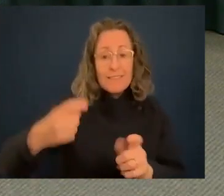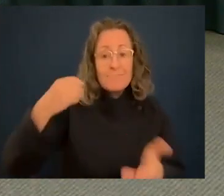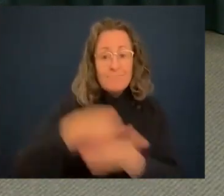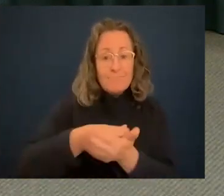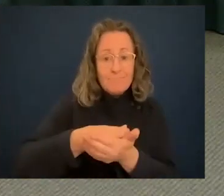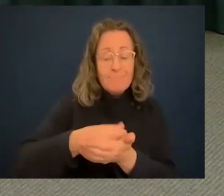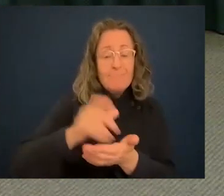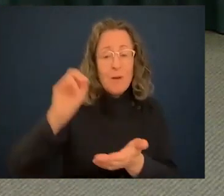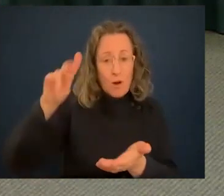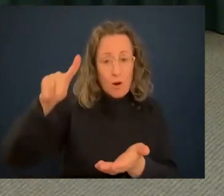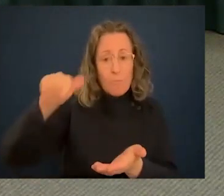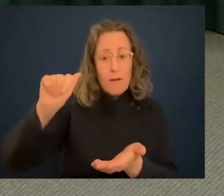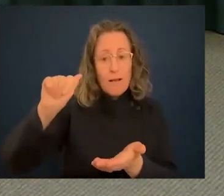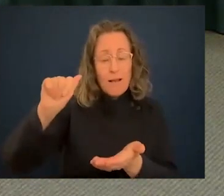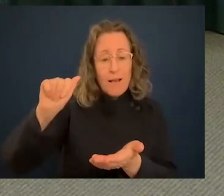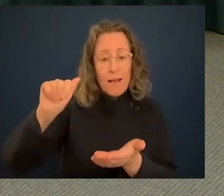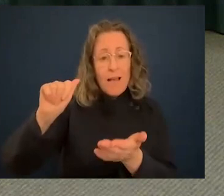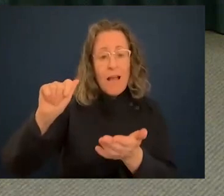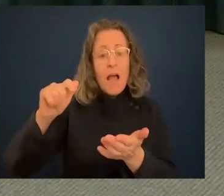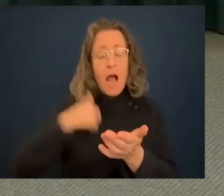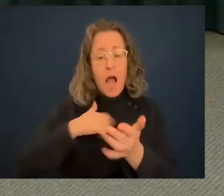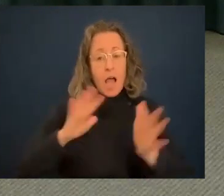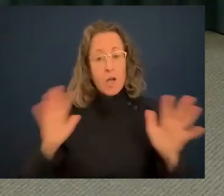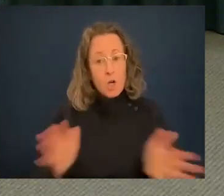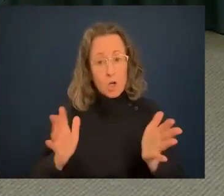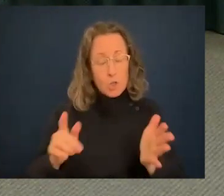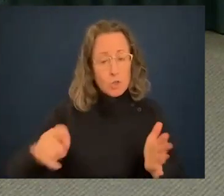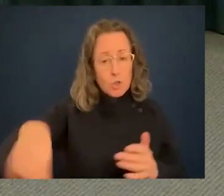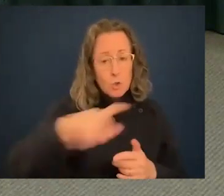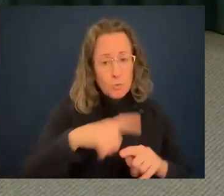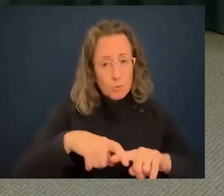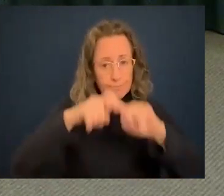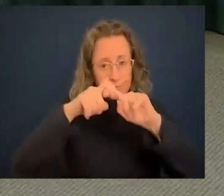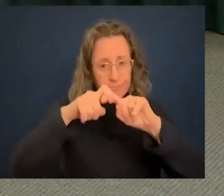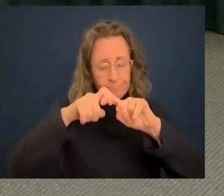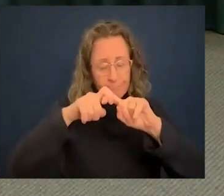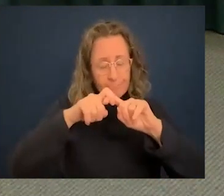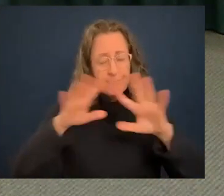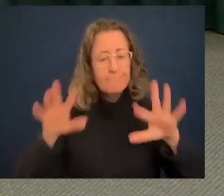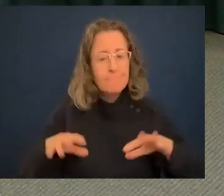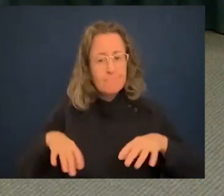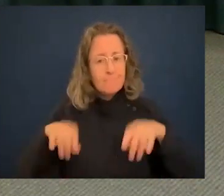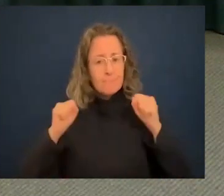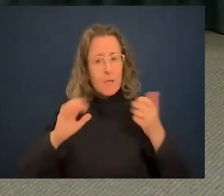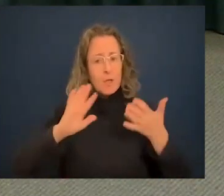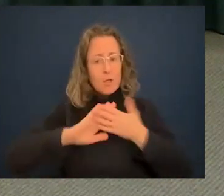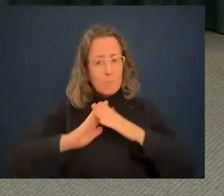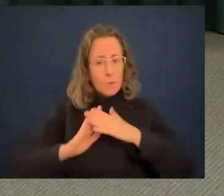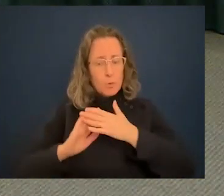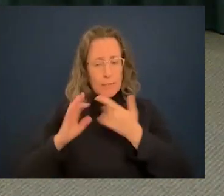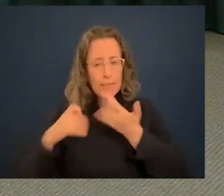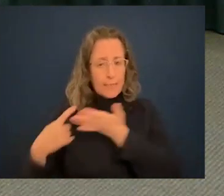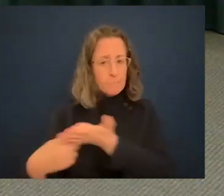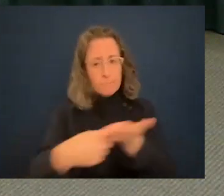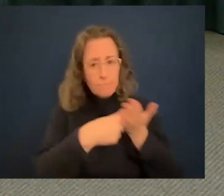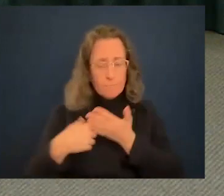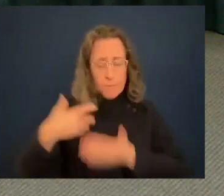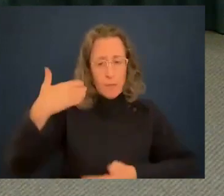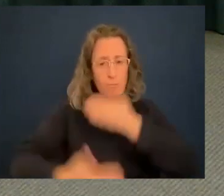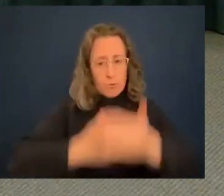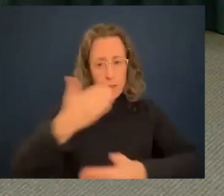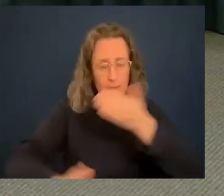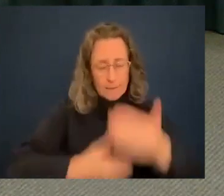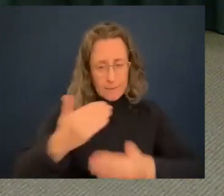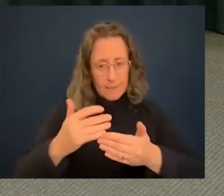arpa spending project with a community discussion of public preferences for how this money should be spent for the